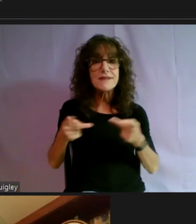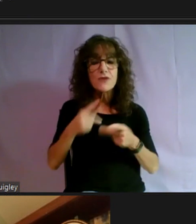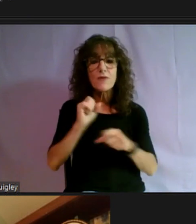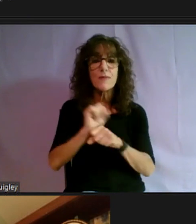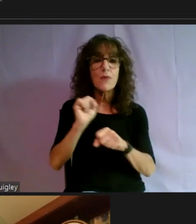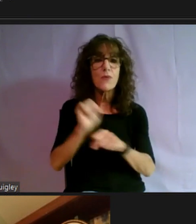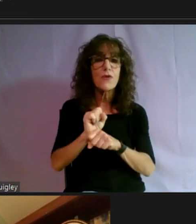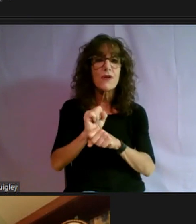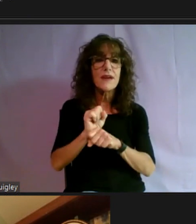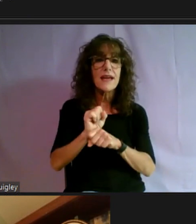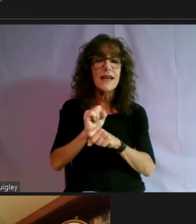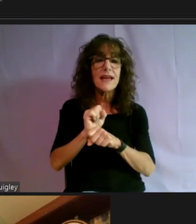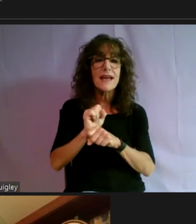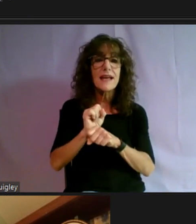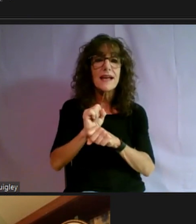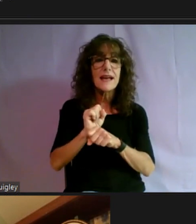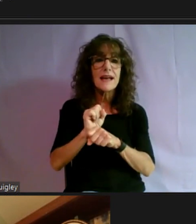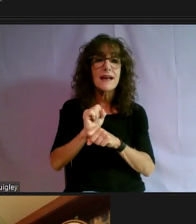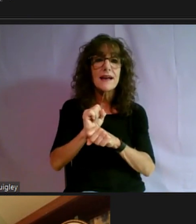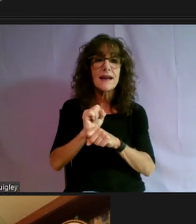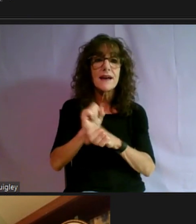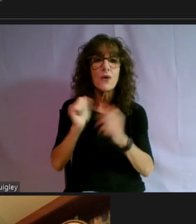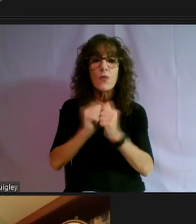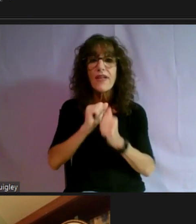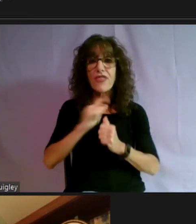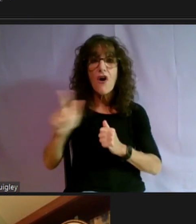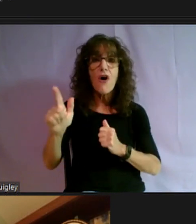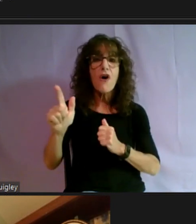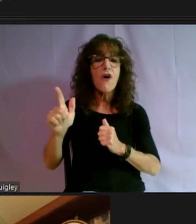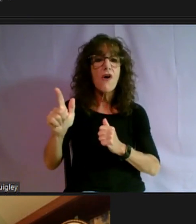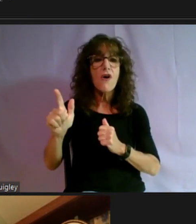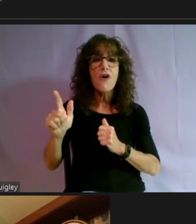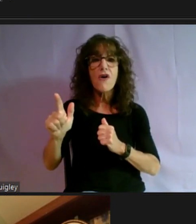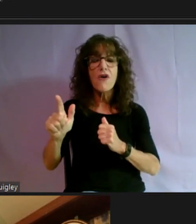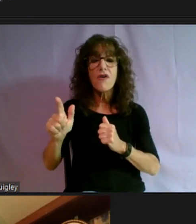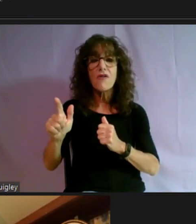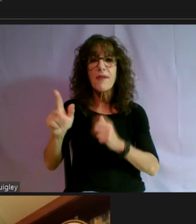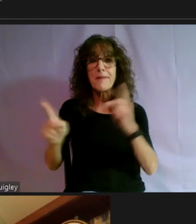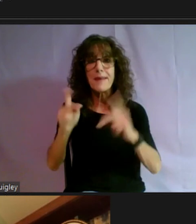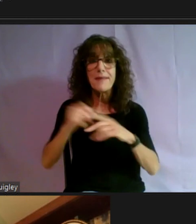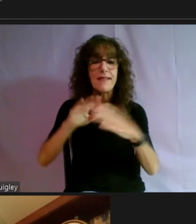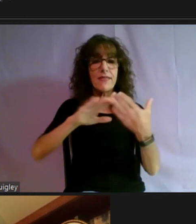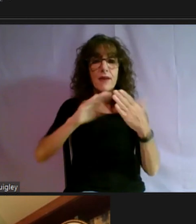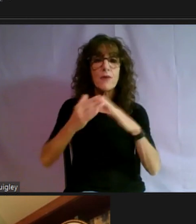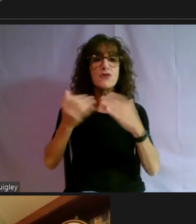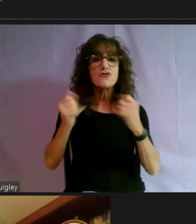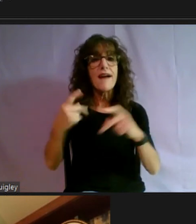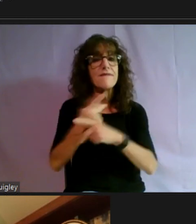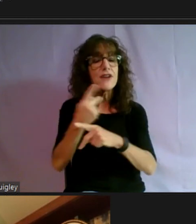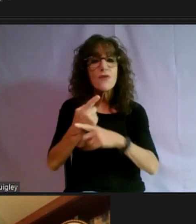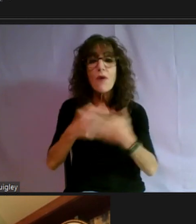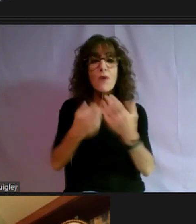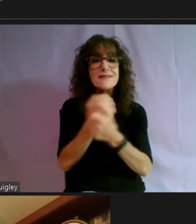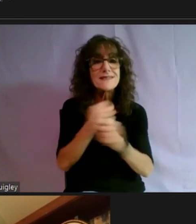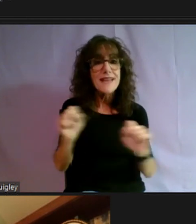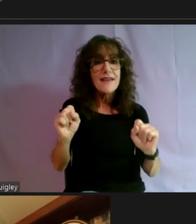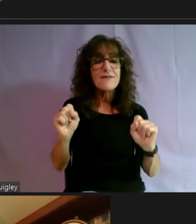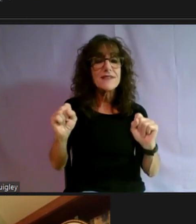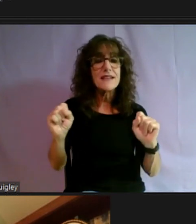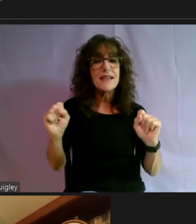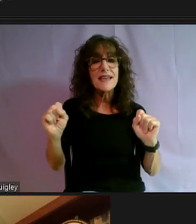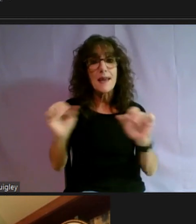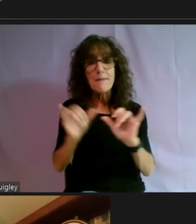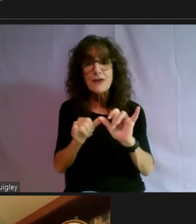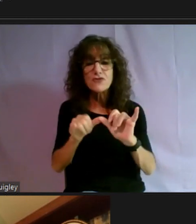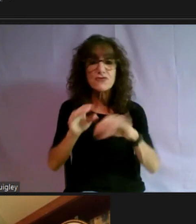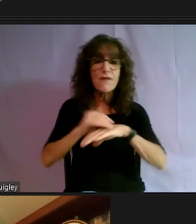with all sectors in the community to understand what safety measures are effective and how to